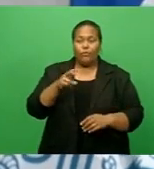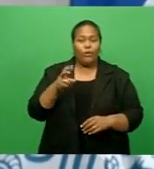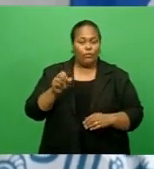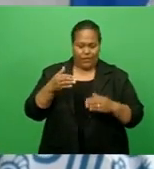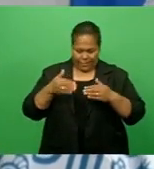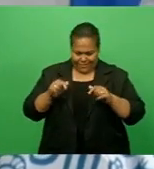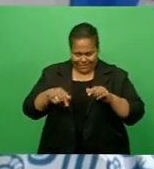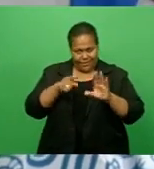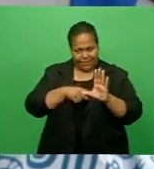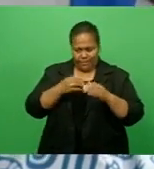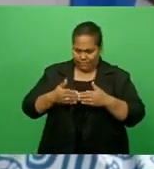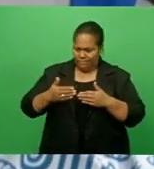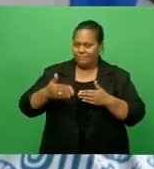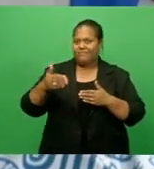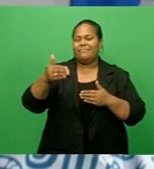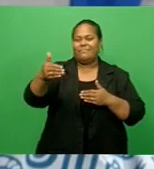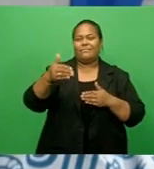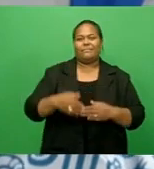year till